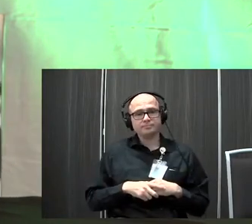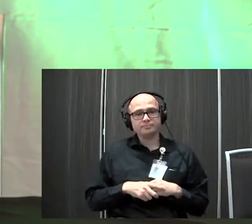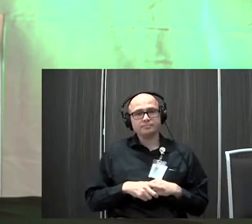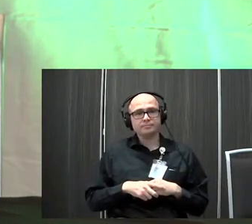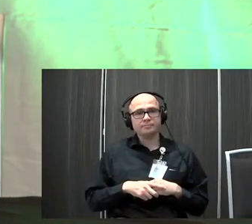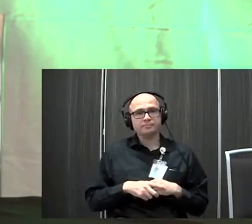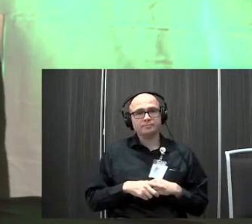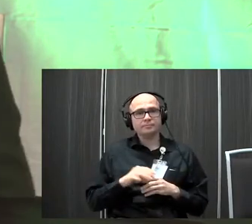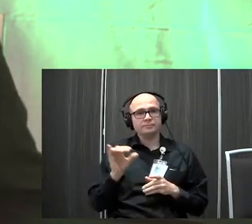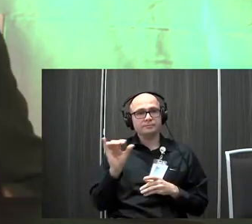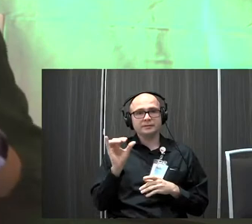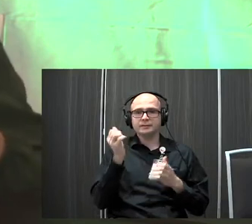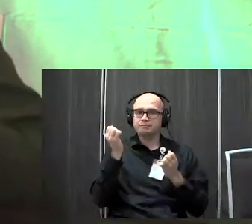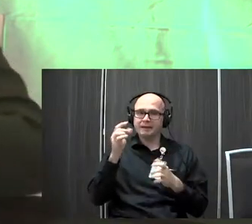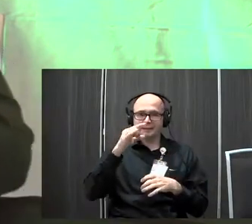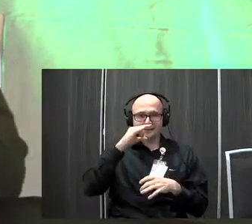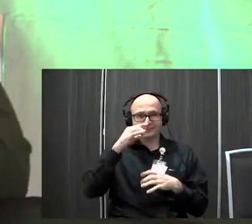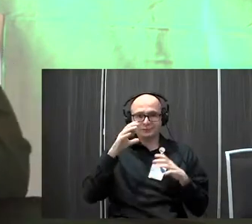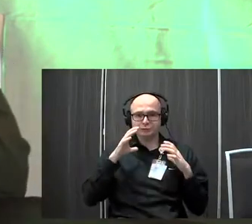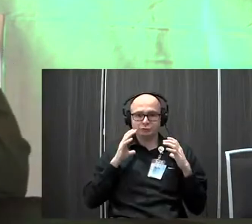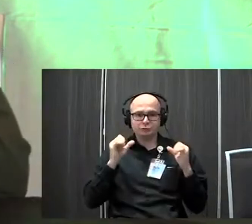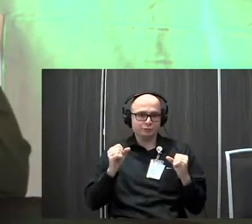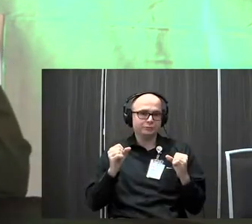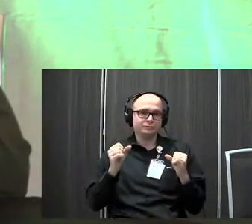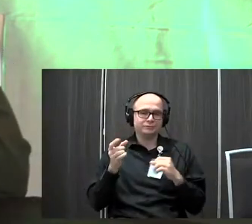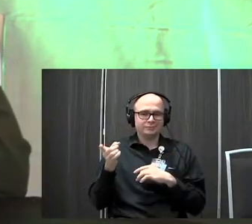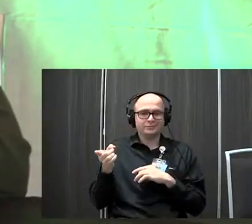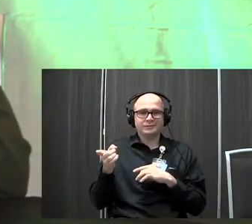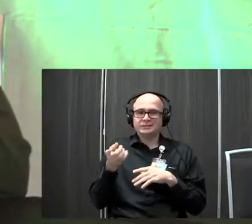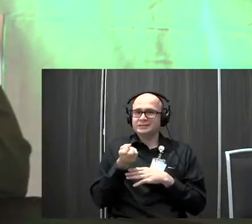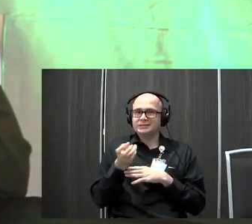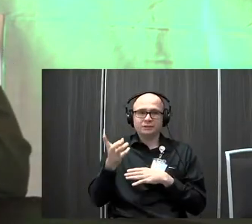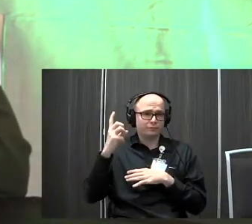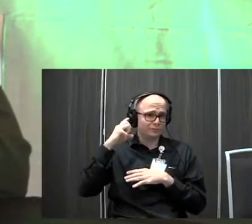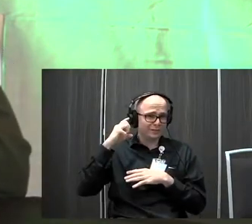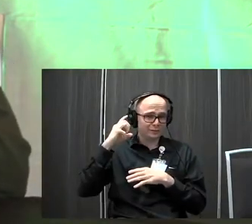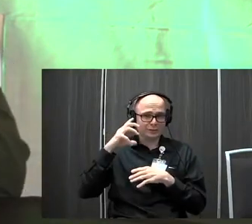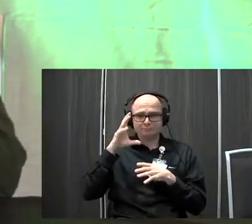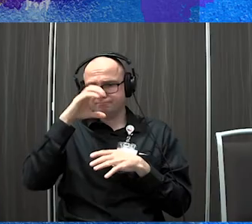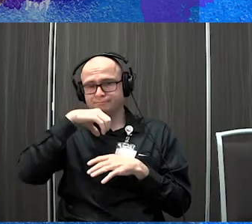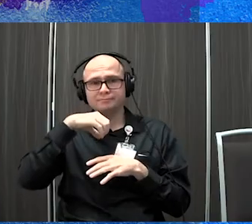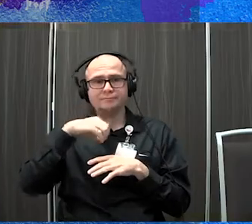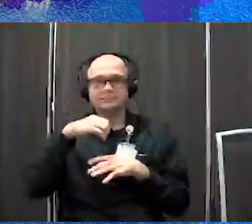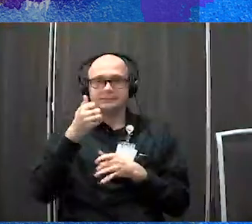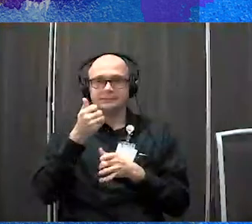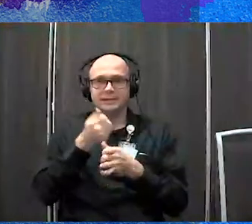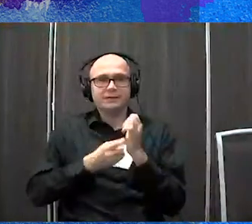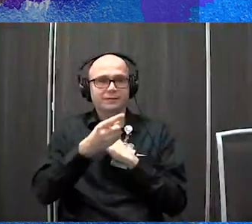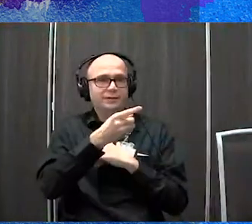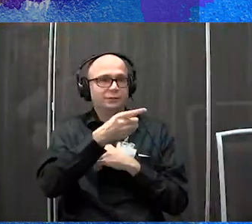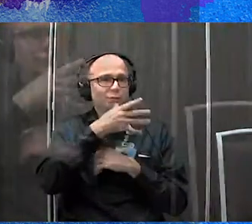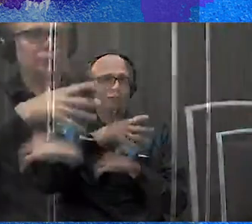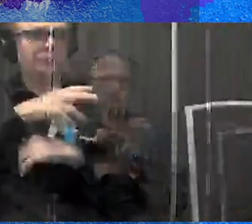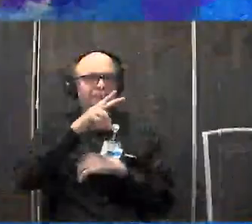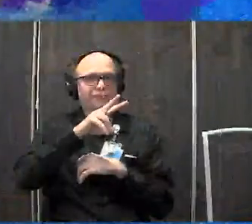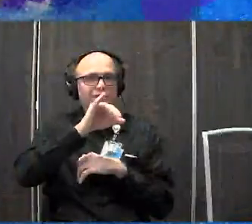like pretty much many kids with charge syndrome, he does have, um, several inner ear abnormalities, pretty much everything that, um, Violette talked